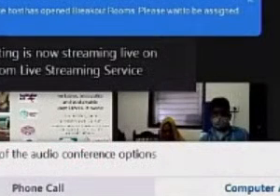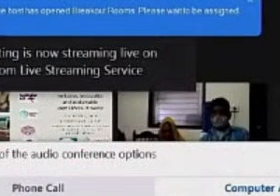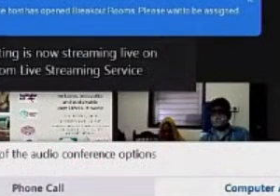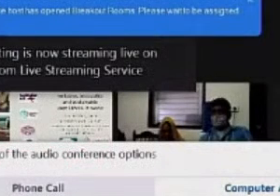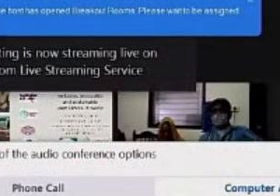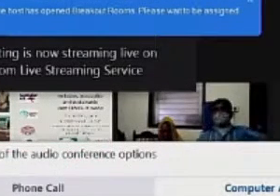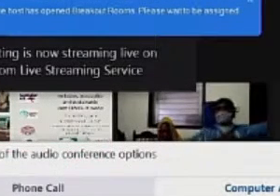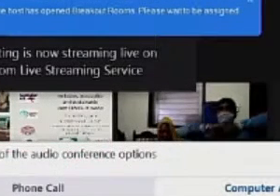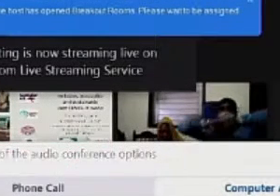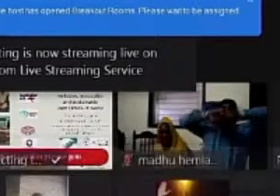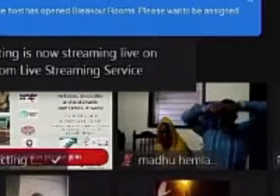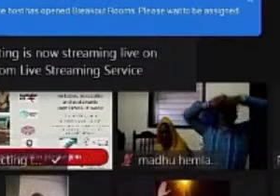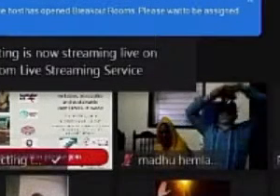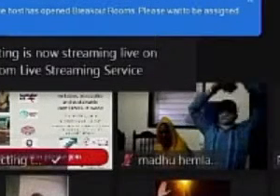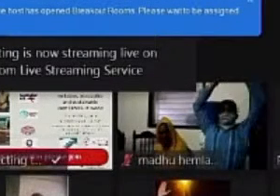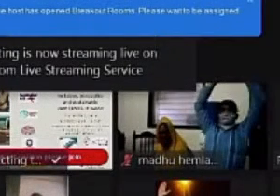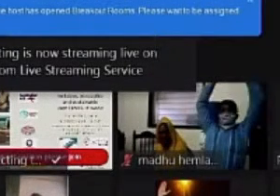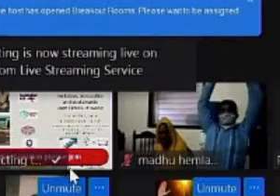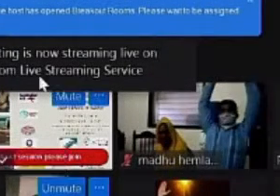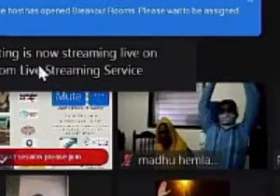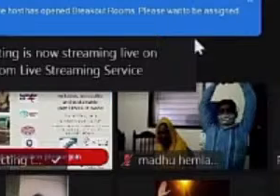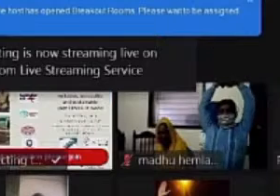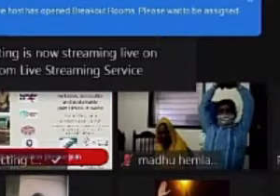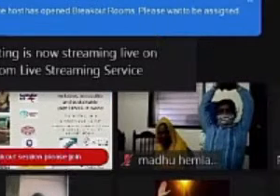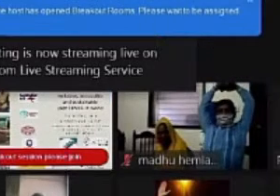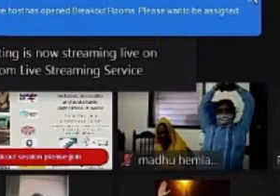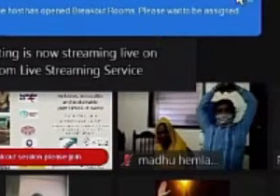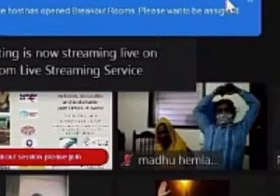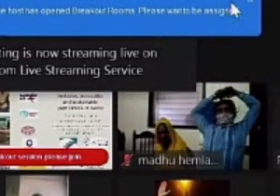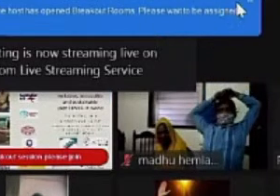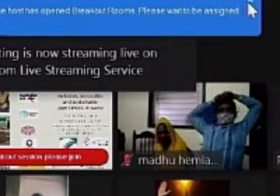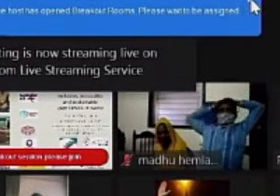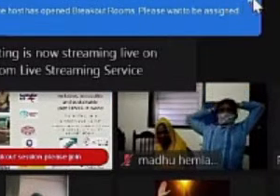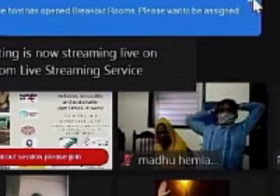is with regard to health self-help groups